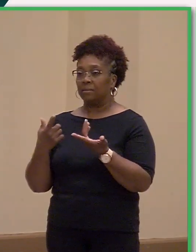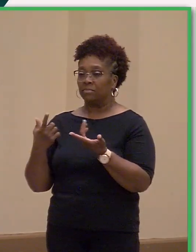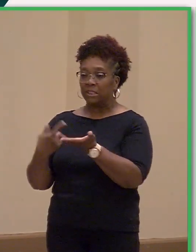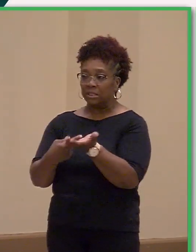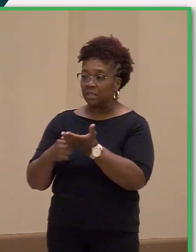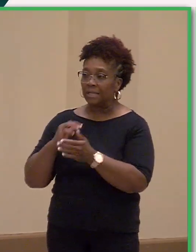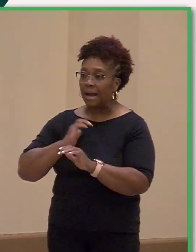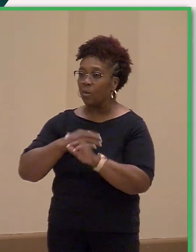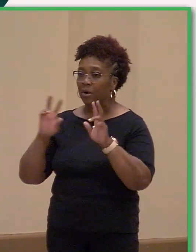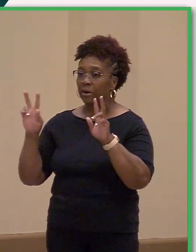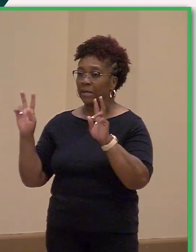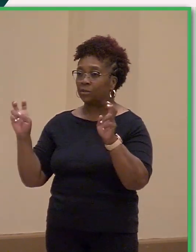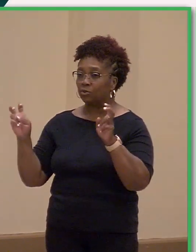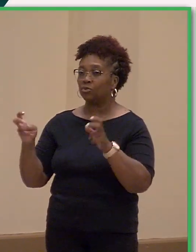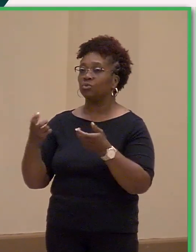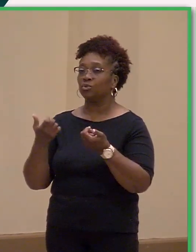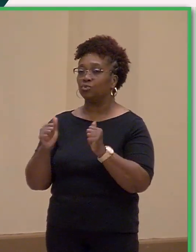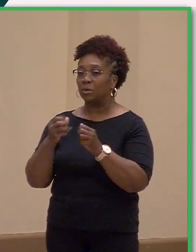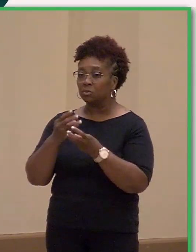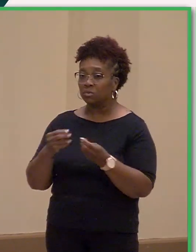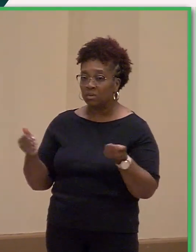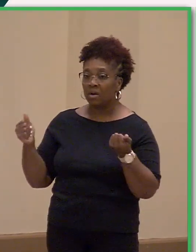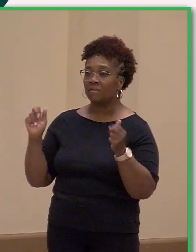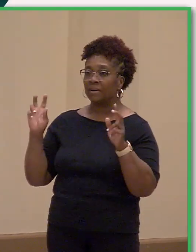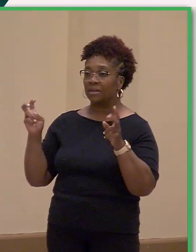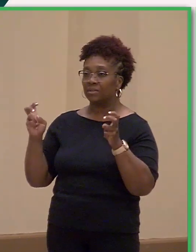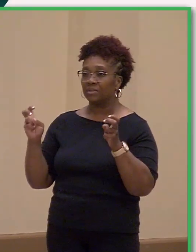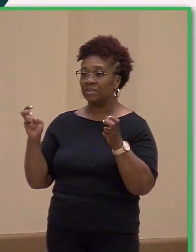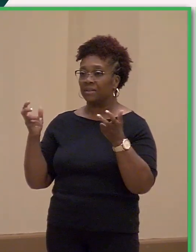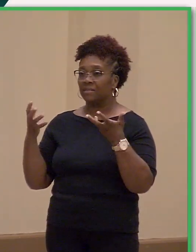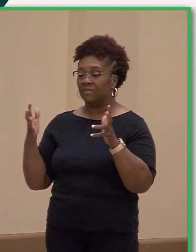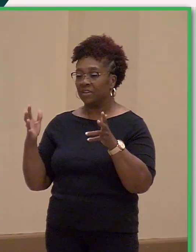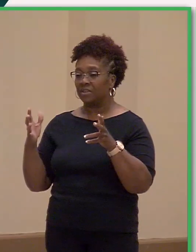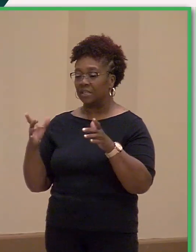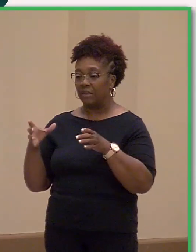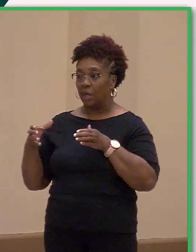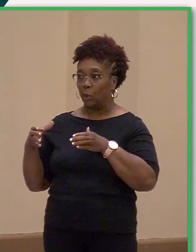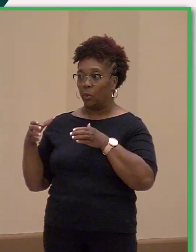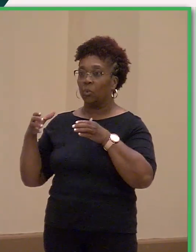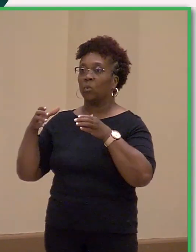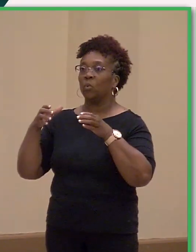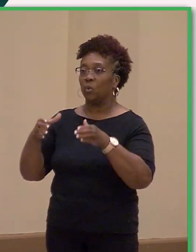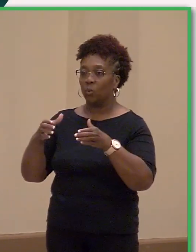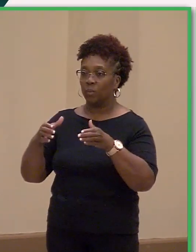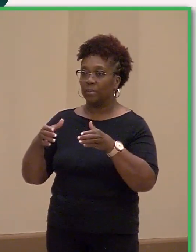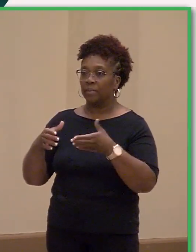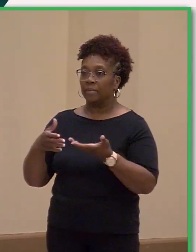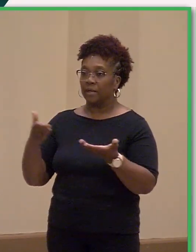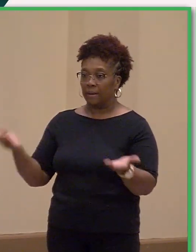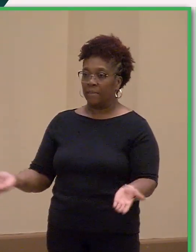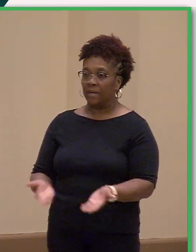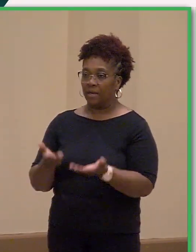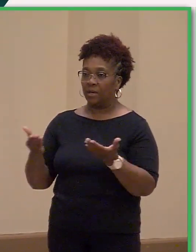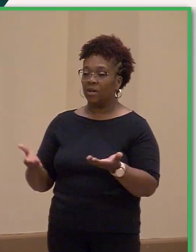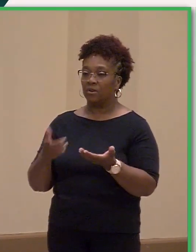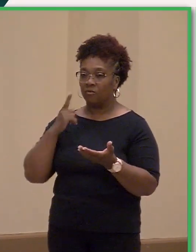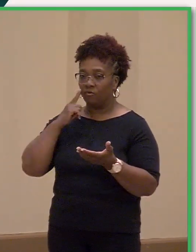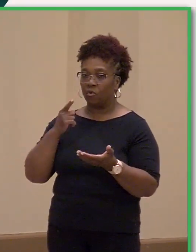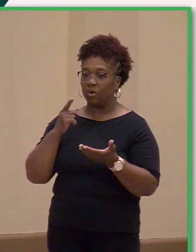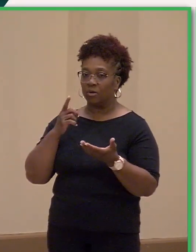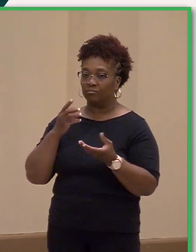ways to resolve our issues, and then come up here collectively as a community and try to get